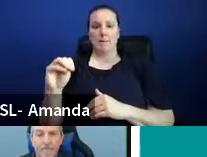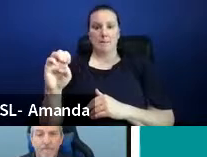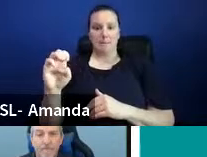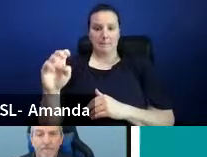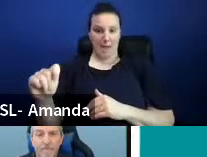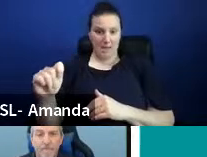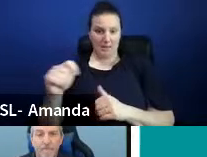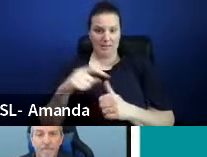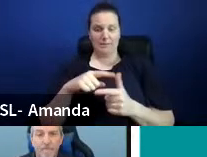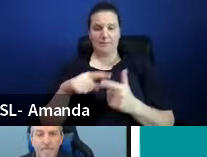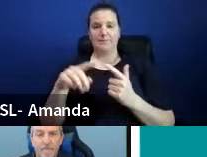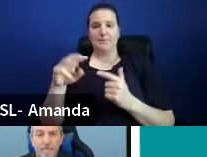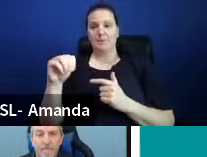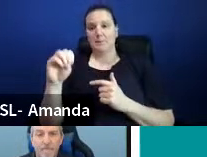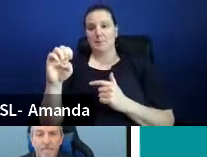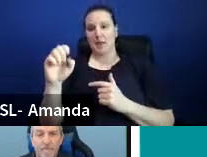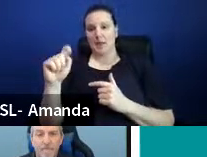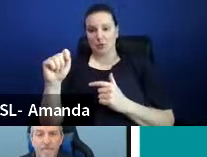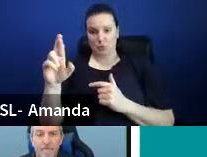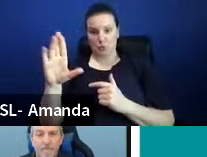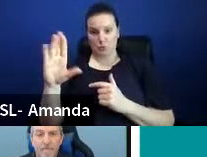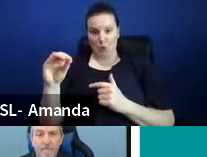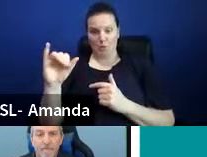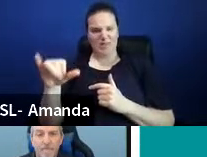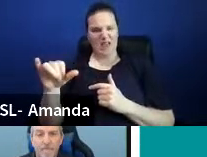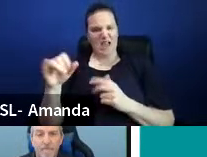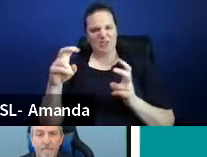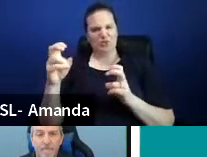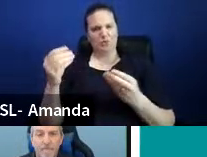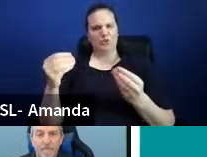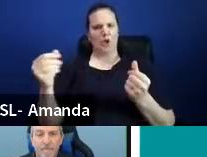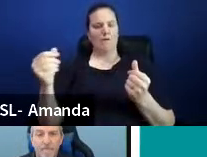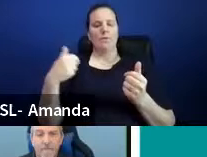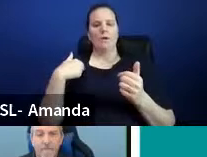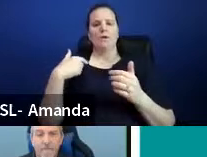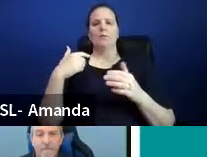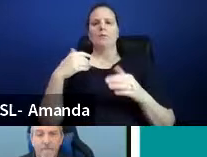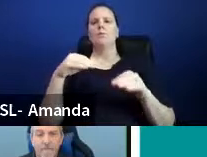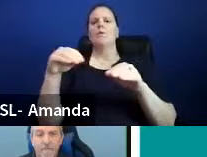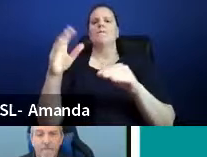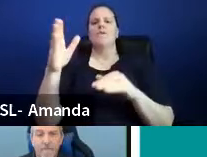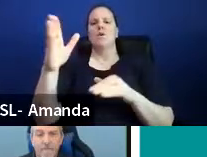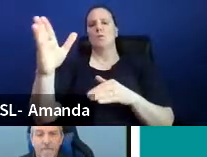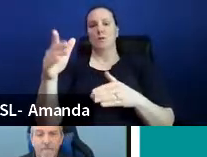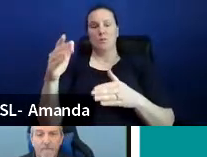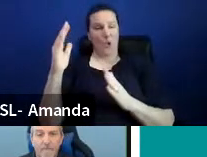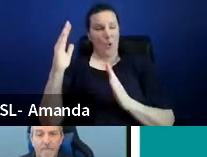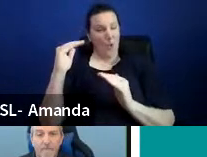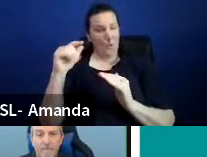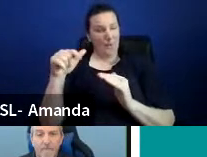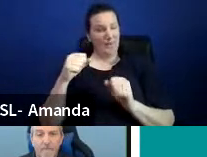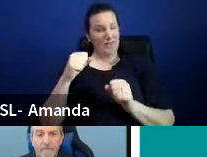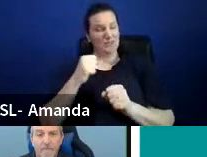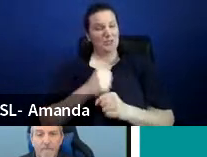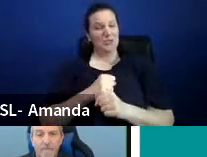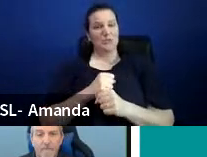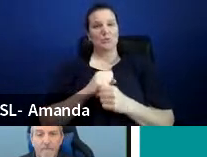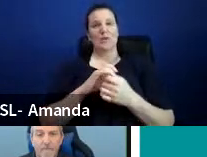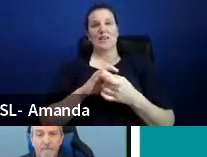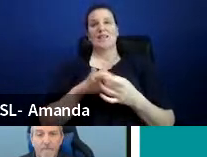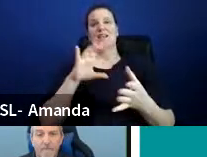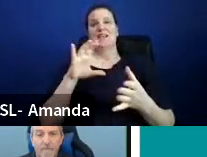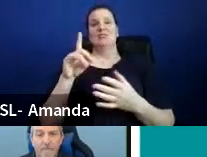resolved. So we are moving forward. We are hoping later this year to release that